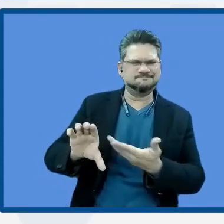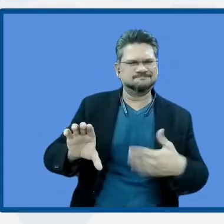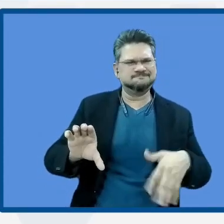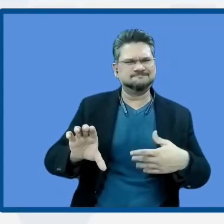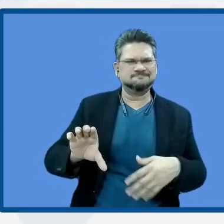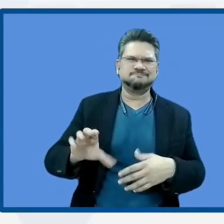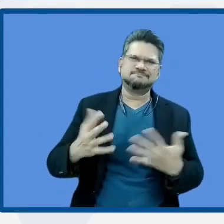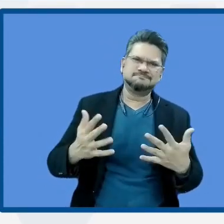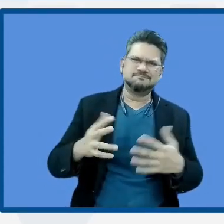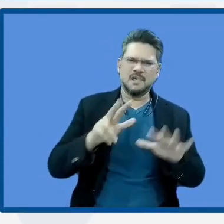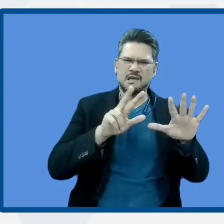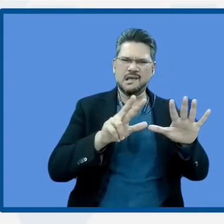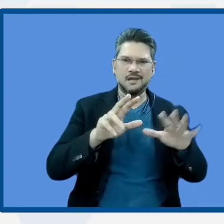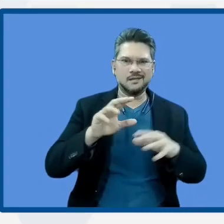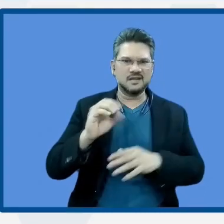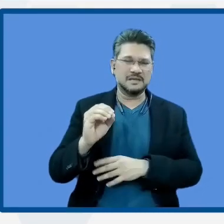billion.